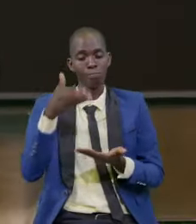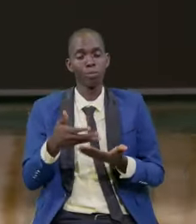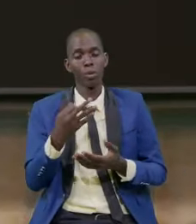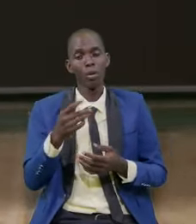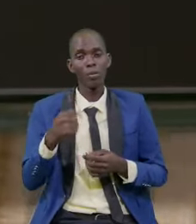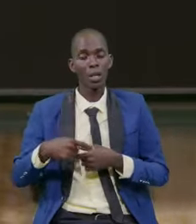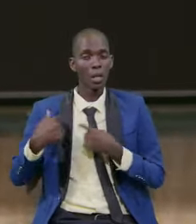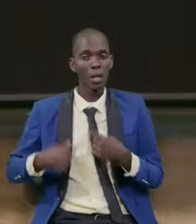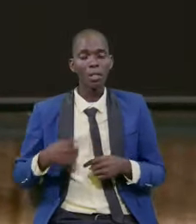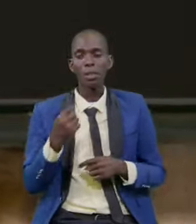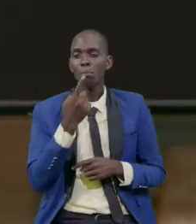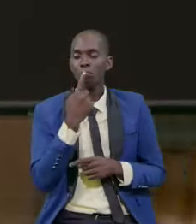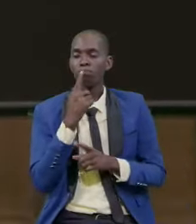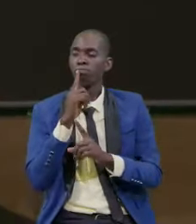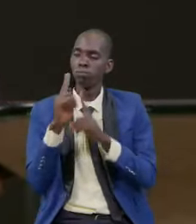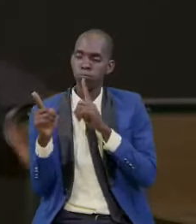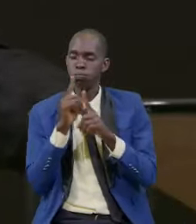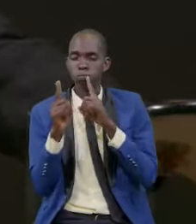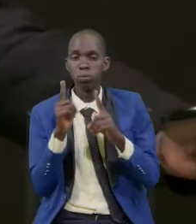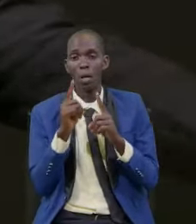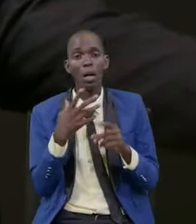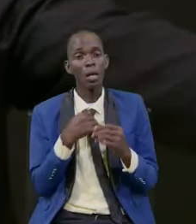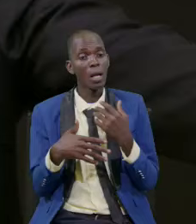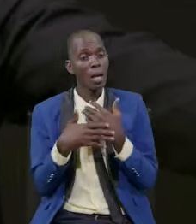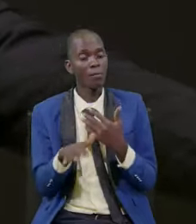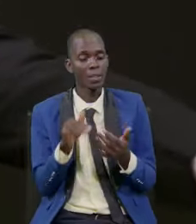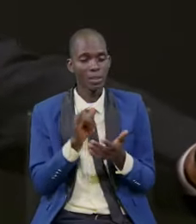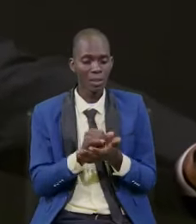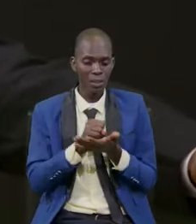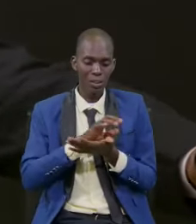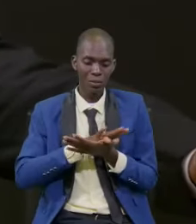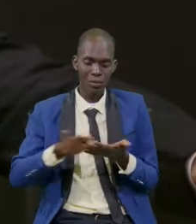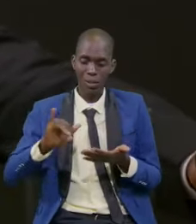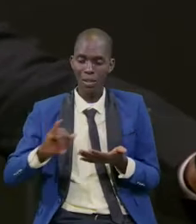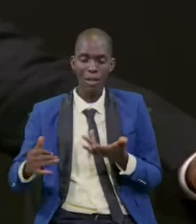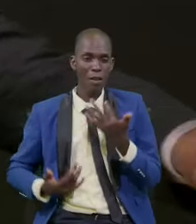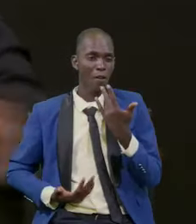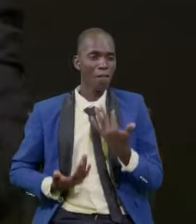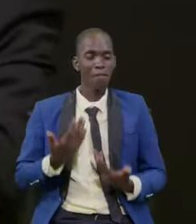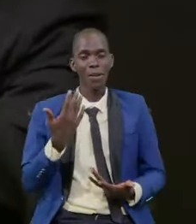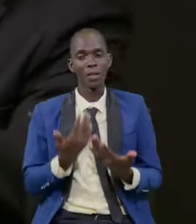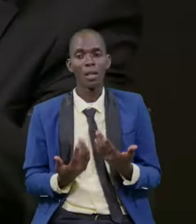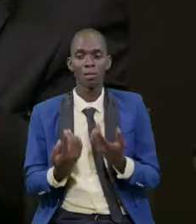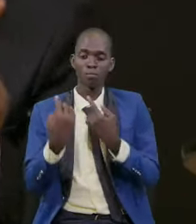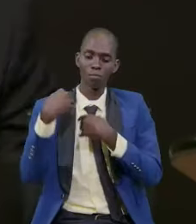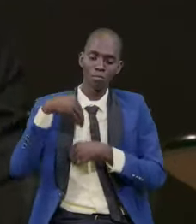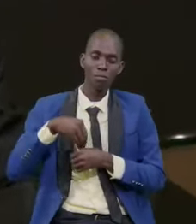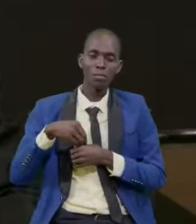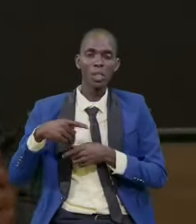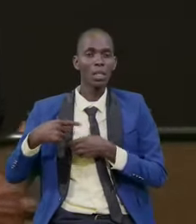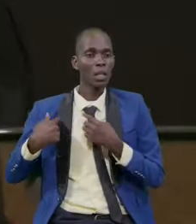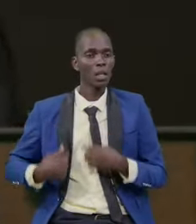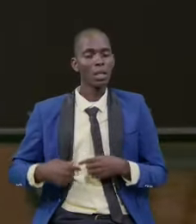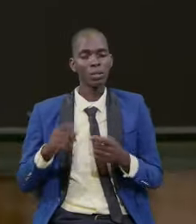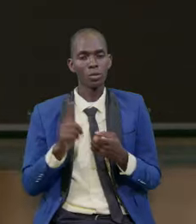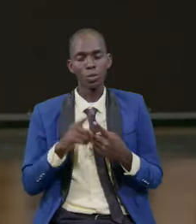mouth speaketh, and after that sanctifying fire had come in the heart and on the